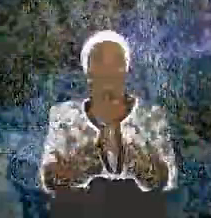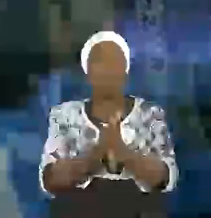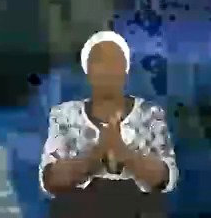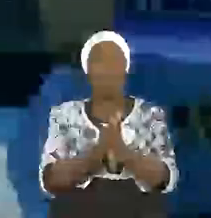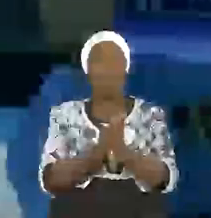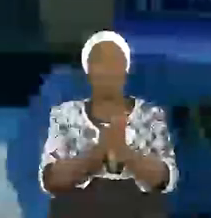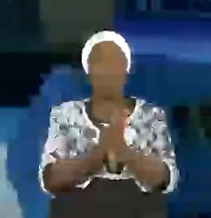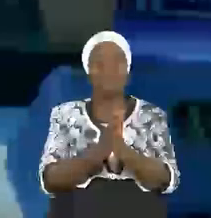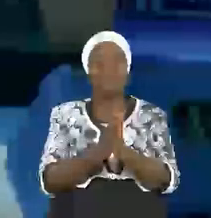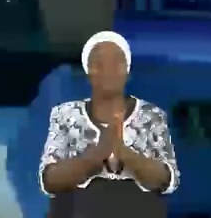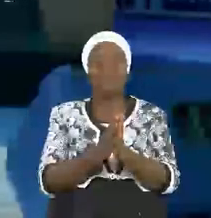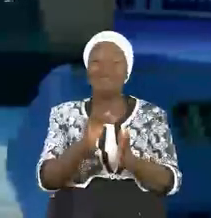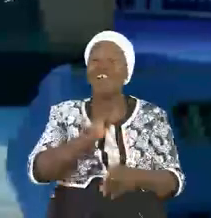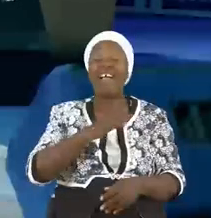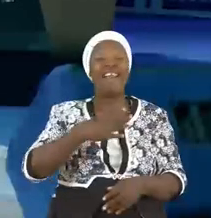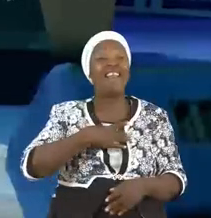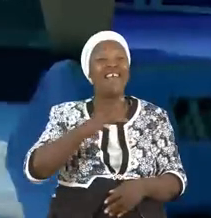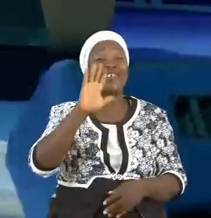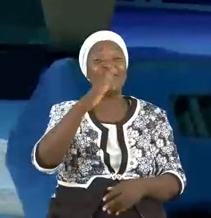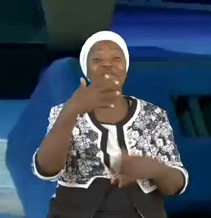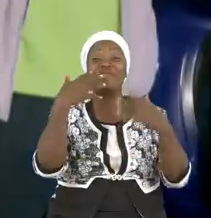Hallelujah. I like your clapping.